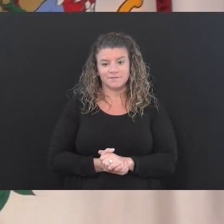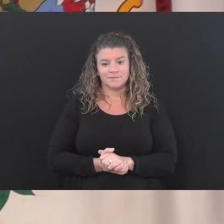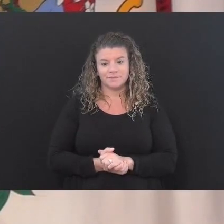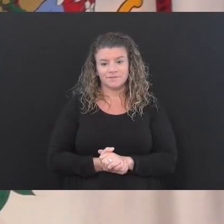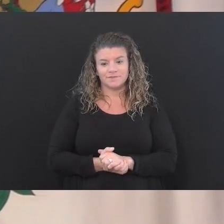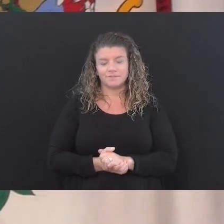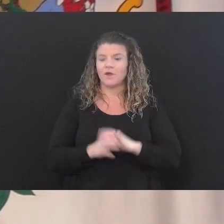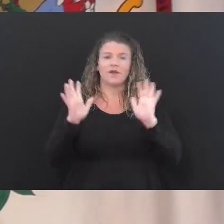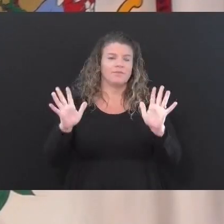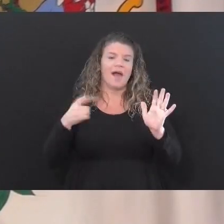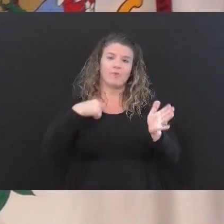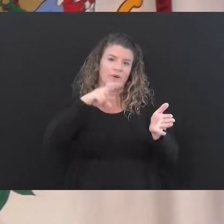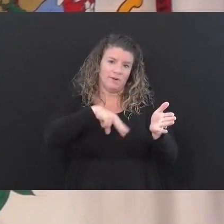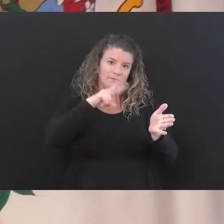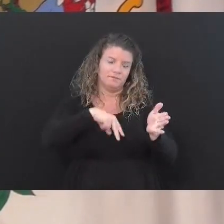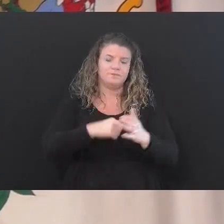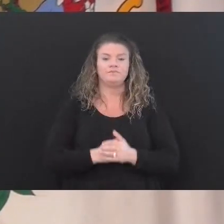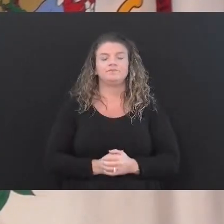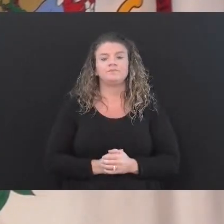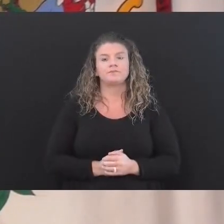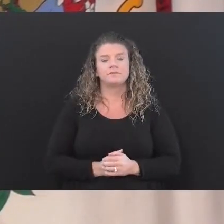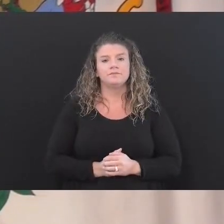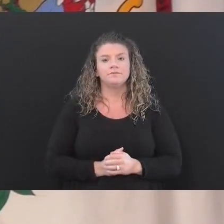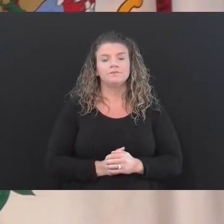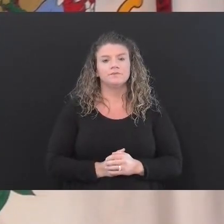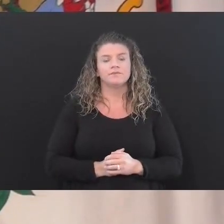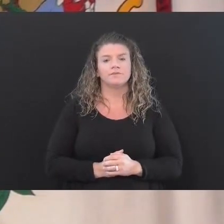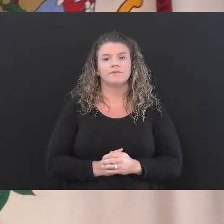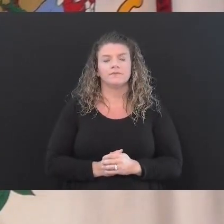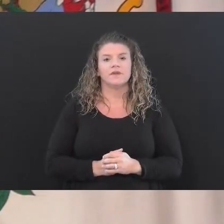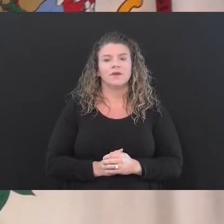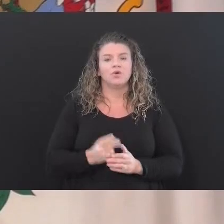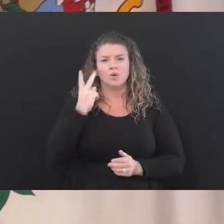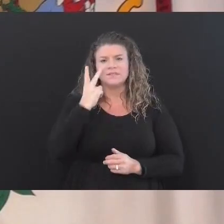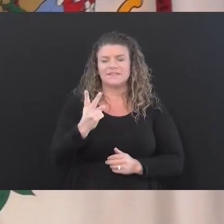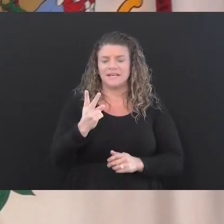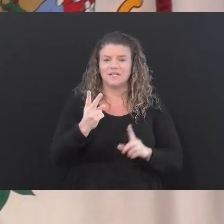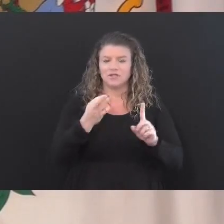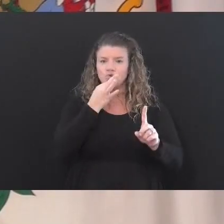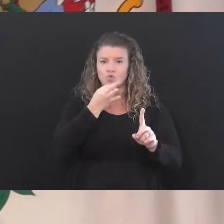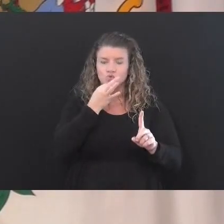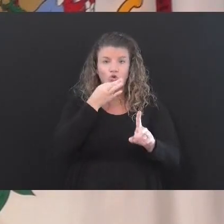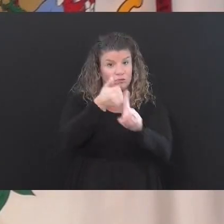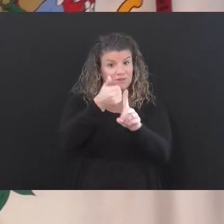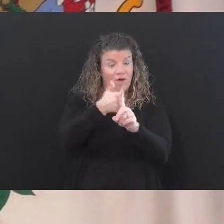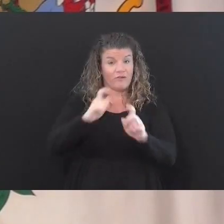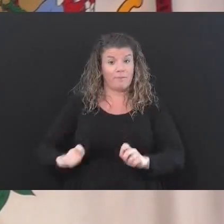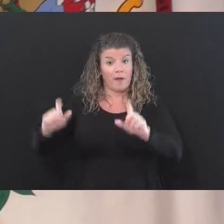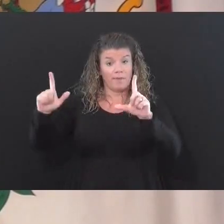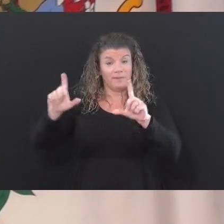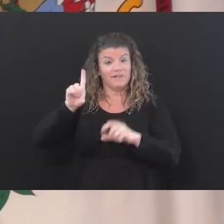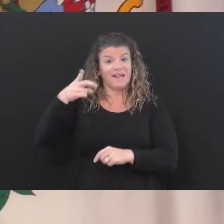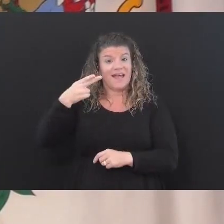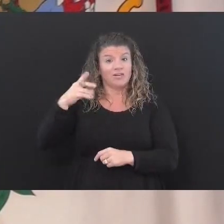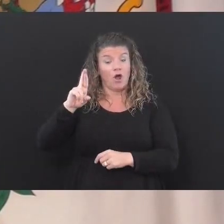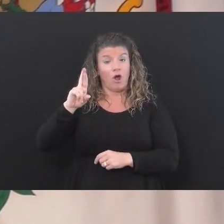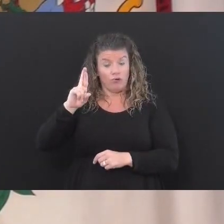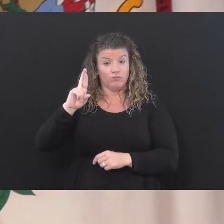Okay, well, I'll just read, okay? Here, and then you can see it in just a second, or you can go and look at our